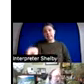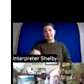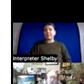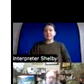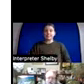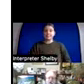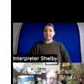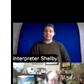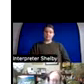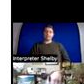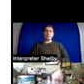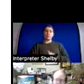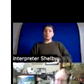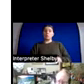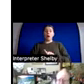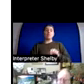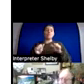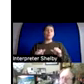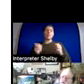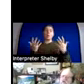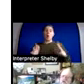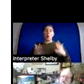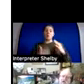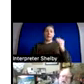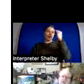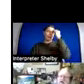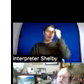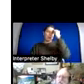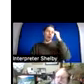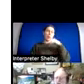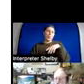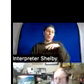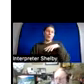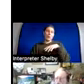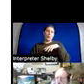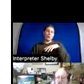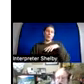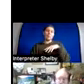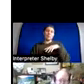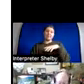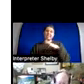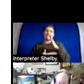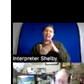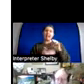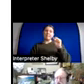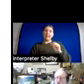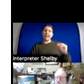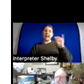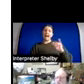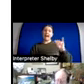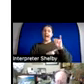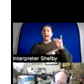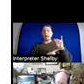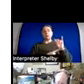probably read generally in the traditional press about how bad some of these ai generated